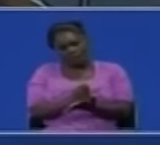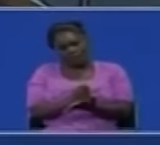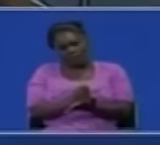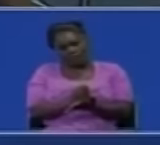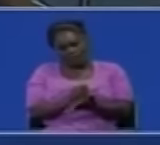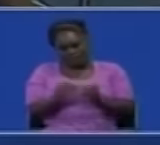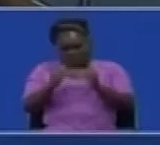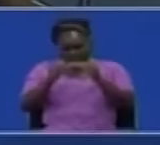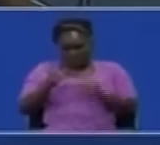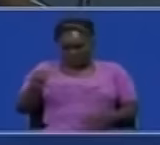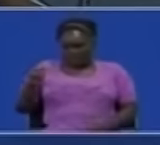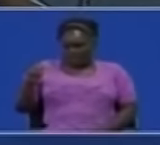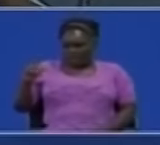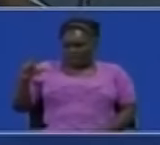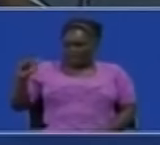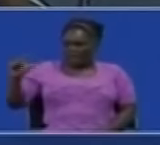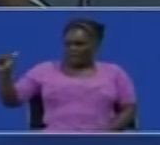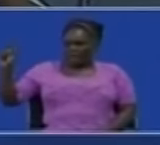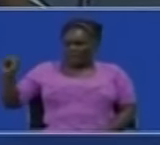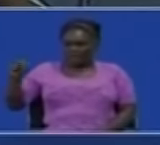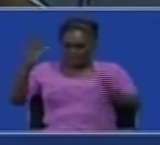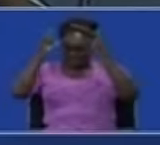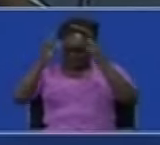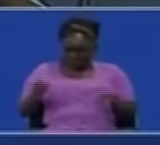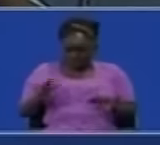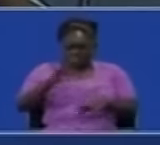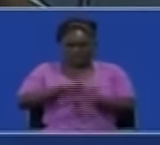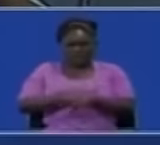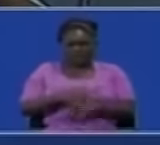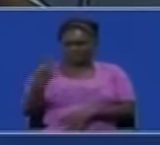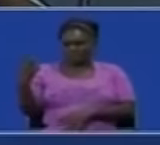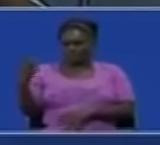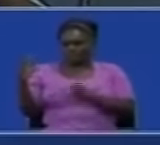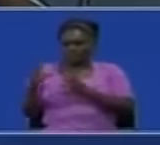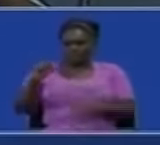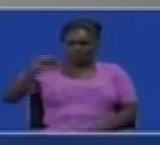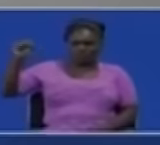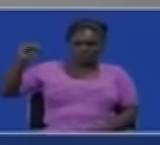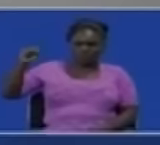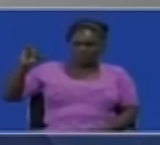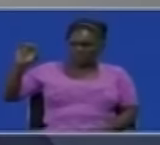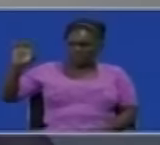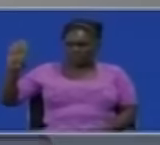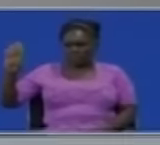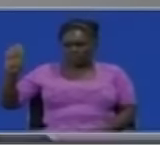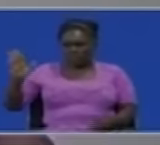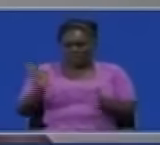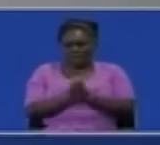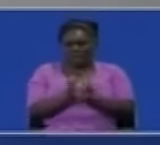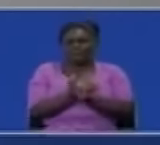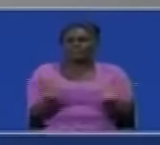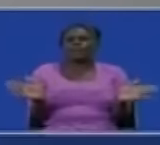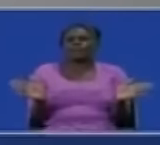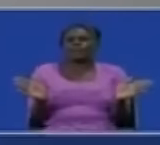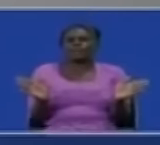Namo, your final words? I think decisions need to be made by three quarters, by politicians, by the IEBC, and of course by the public. One